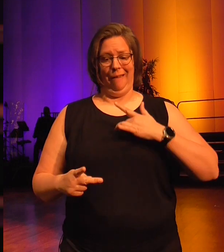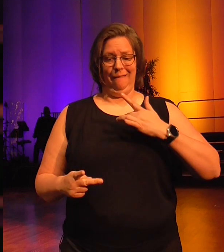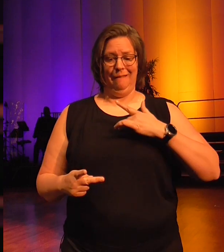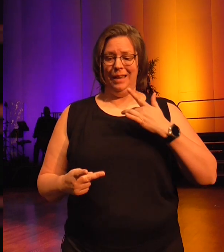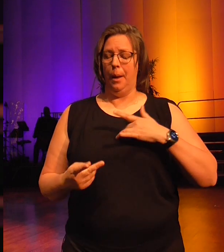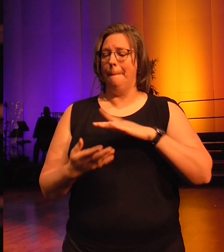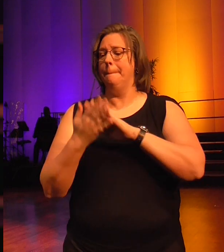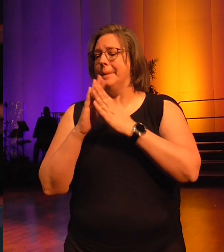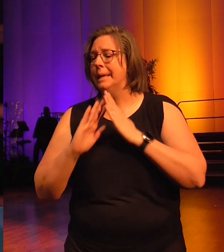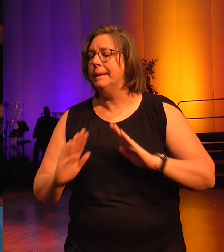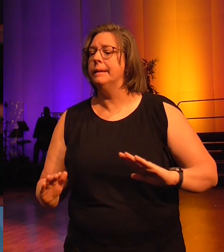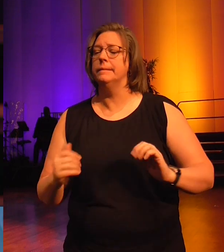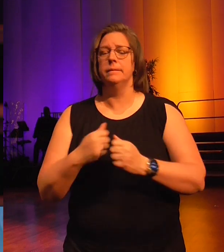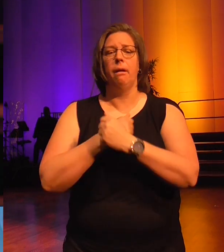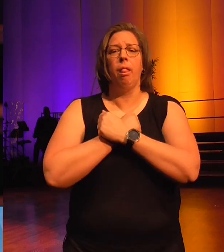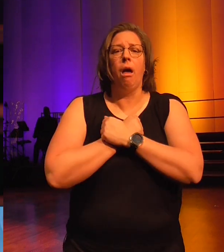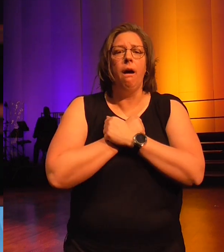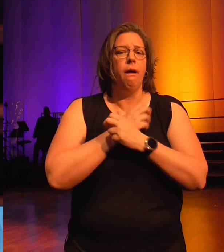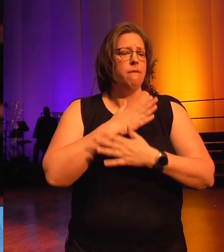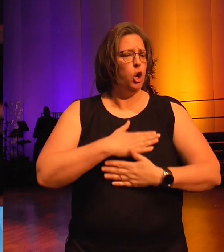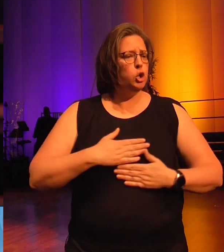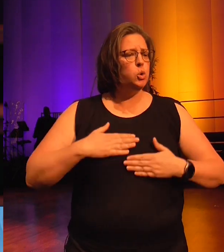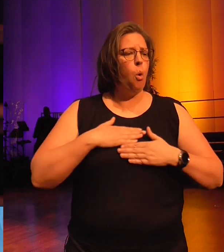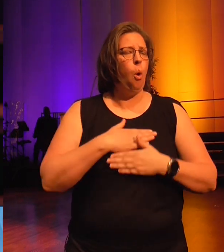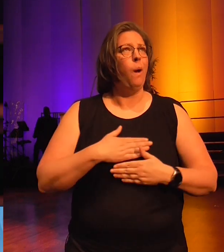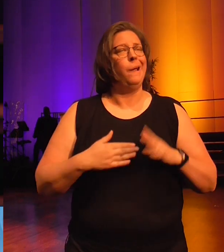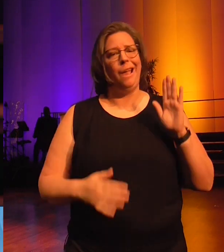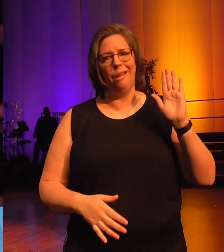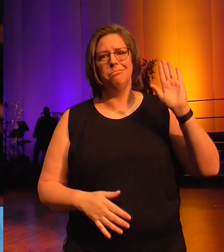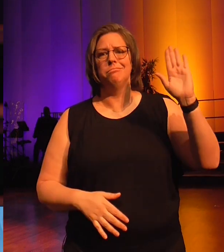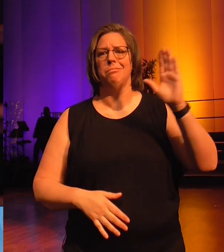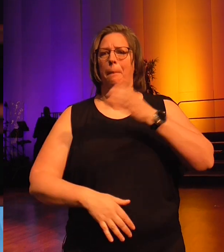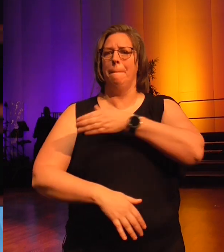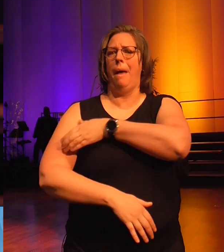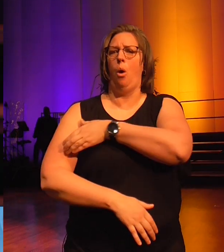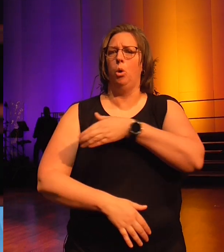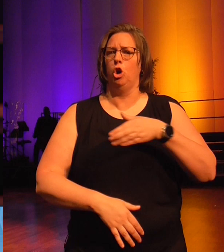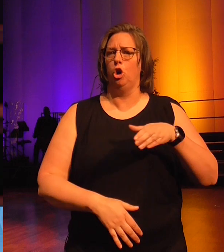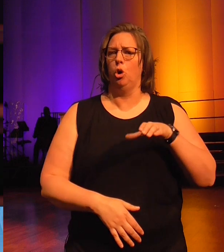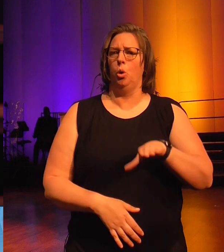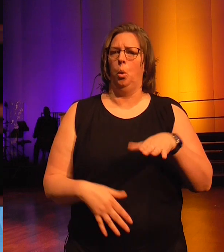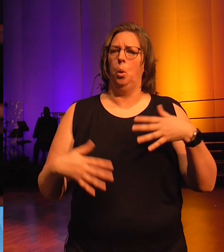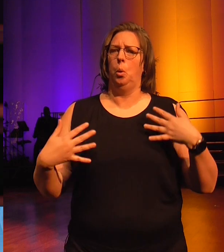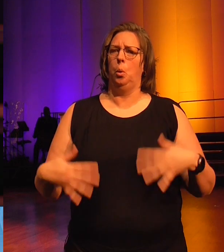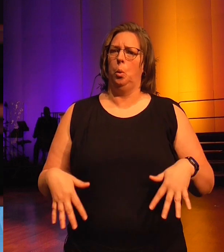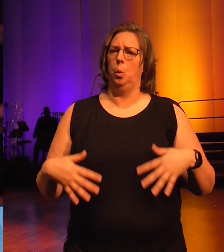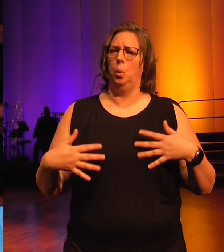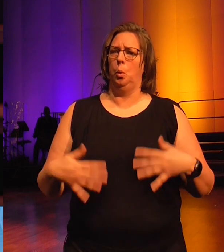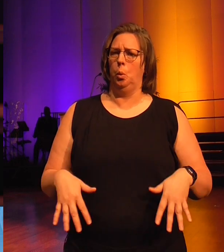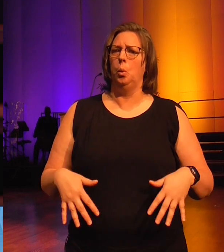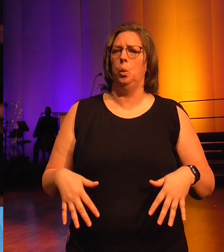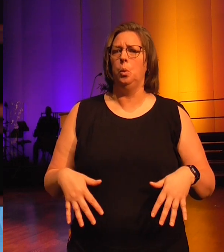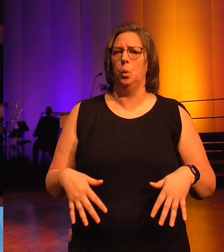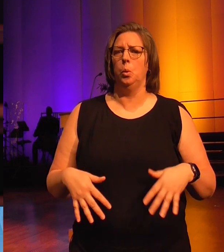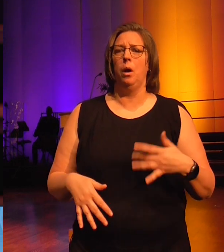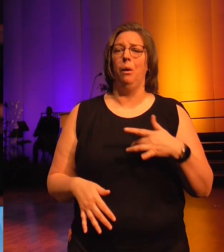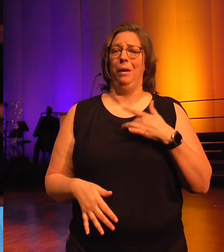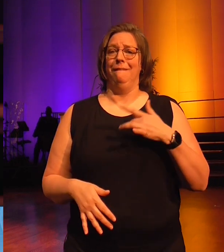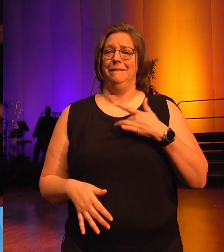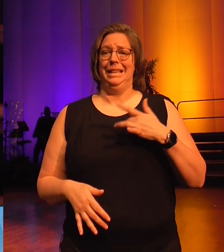joy, the power, the power. We feel that